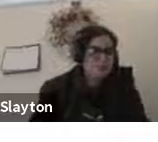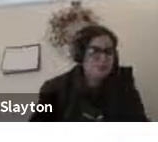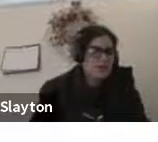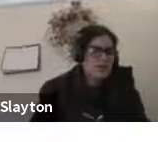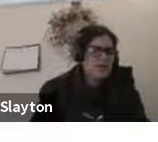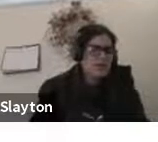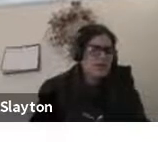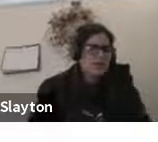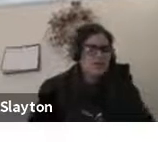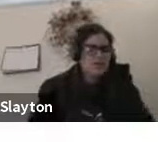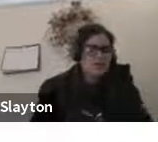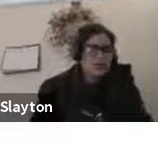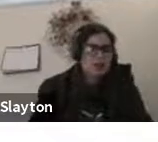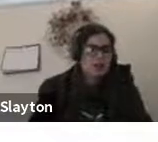And,